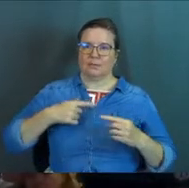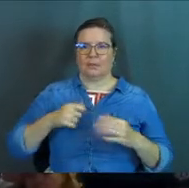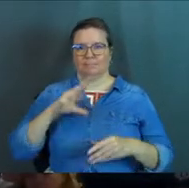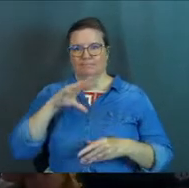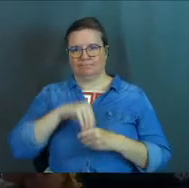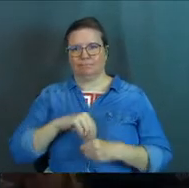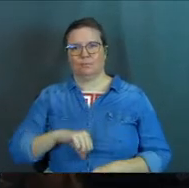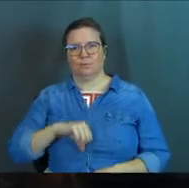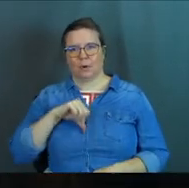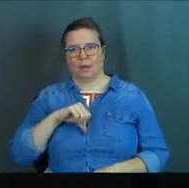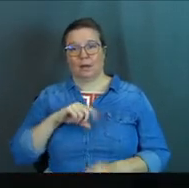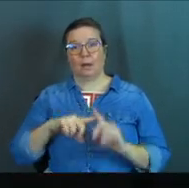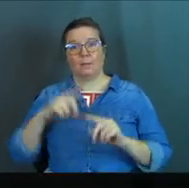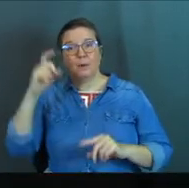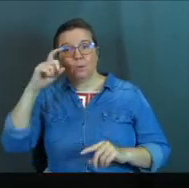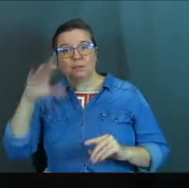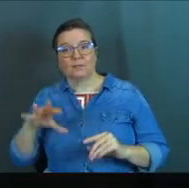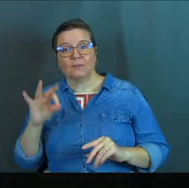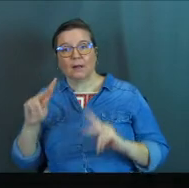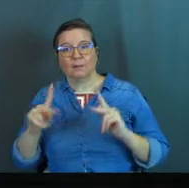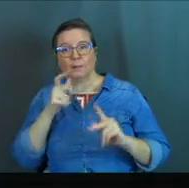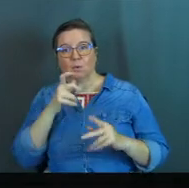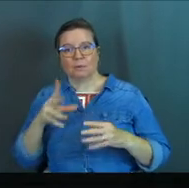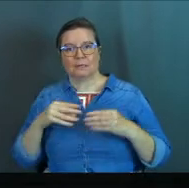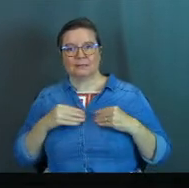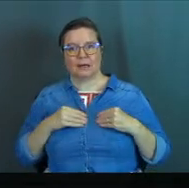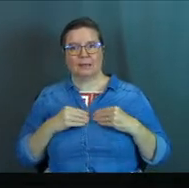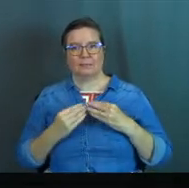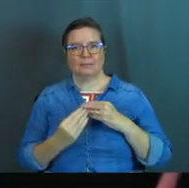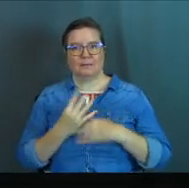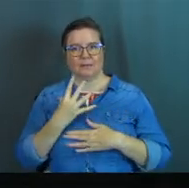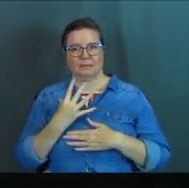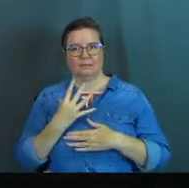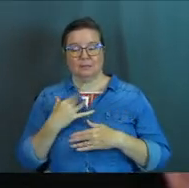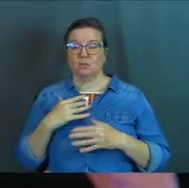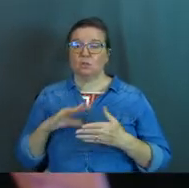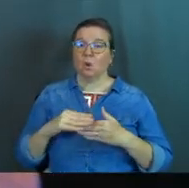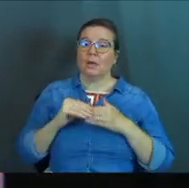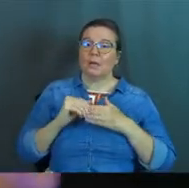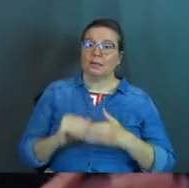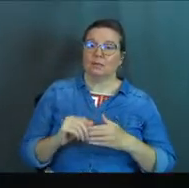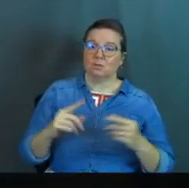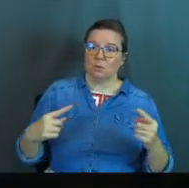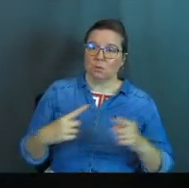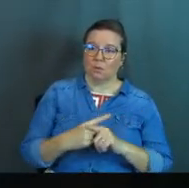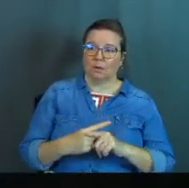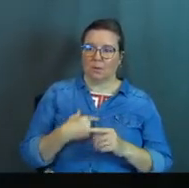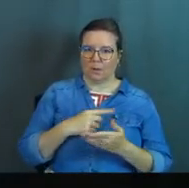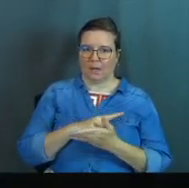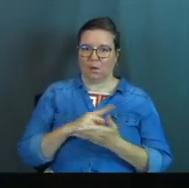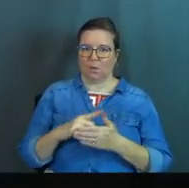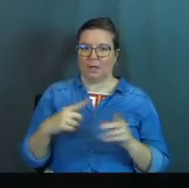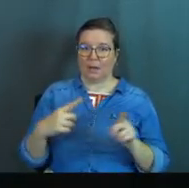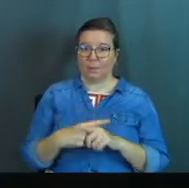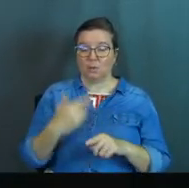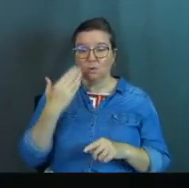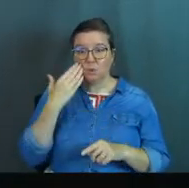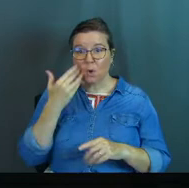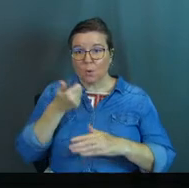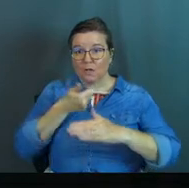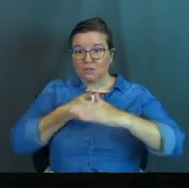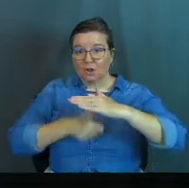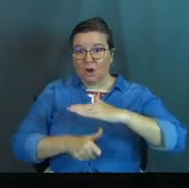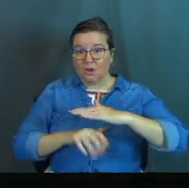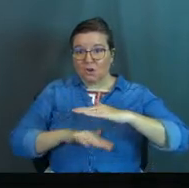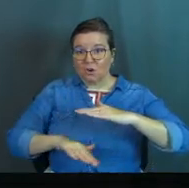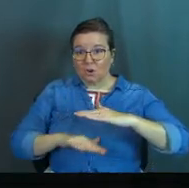pride. But wisdom is found in those who take advice. So it leads to conflict. And we had a whole week on conflict. But did you know what's